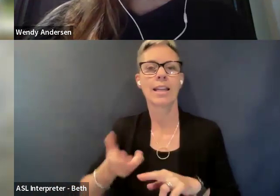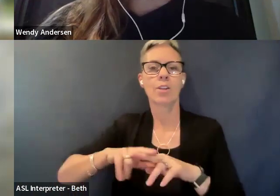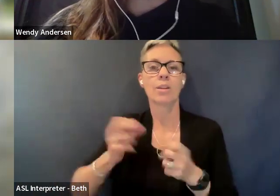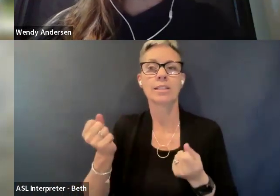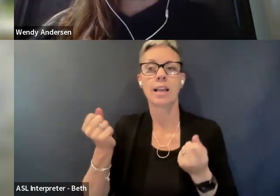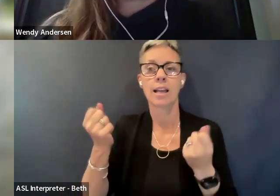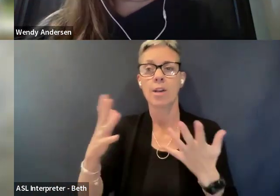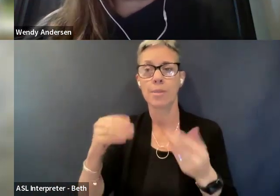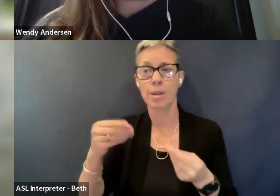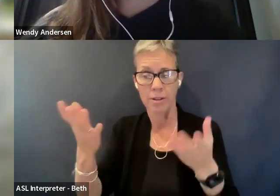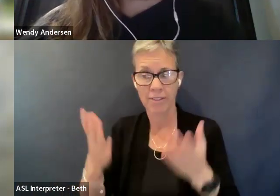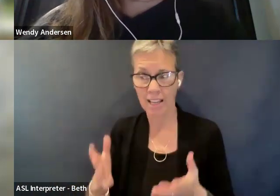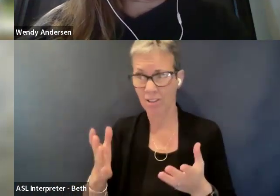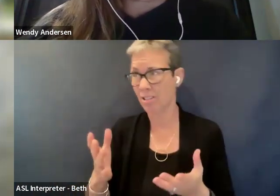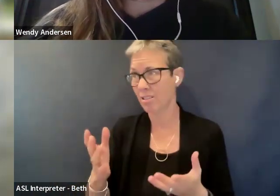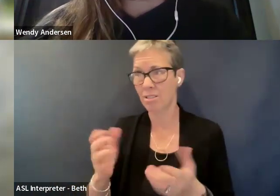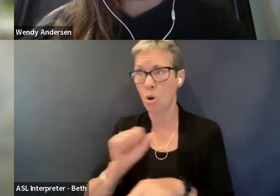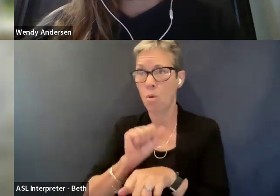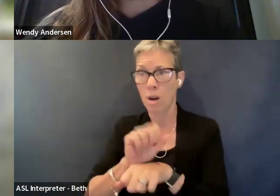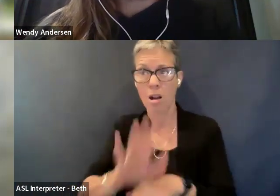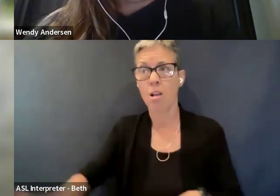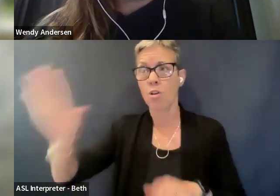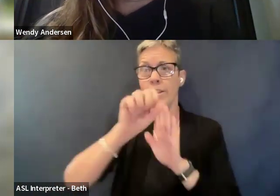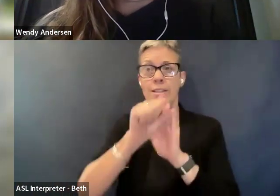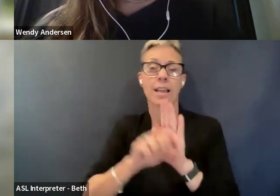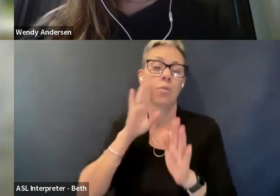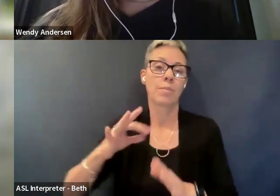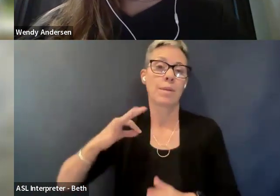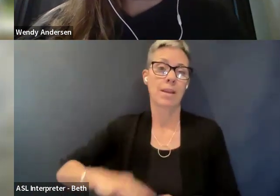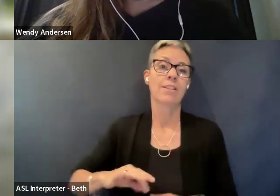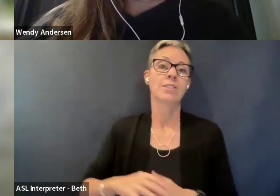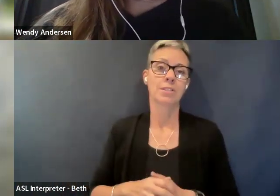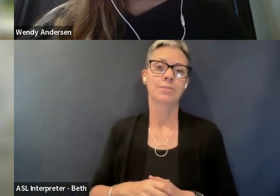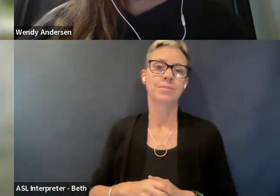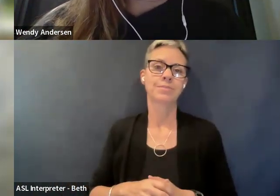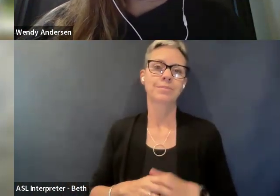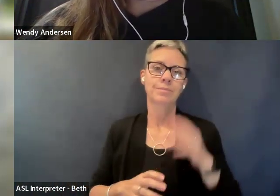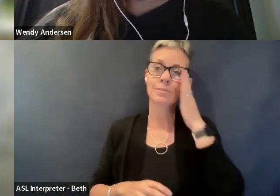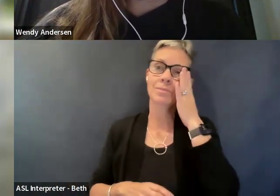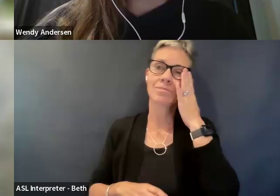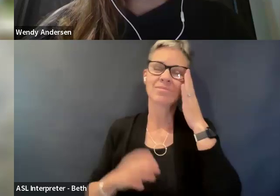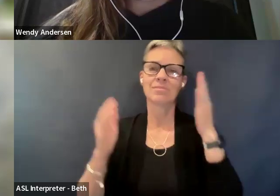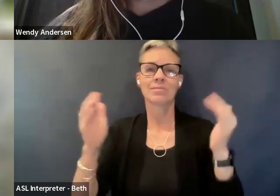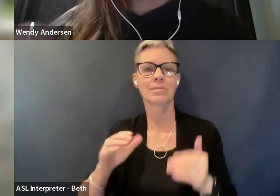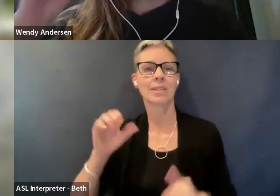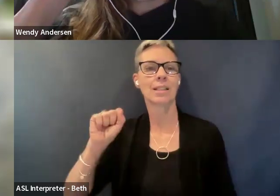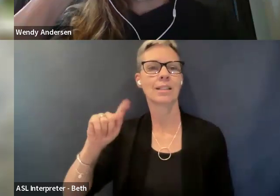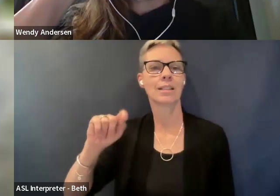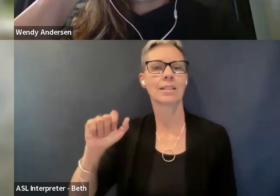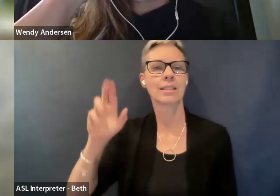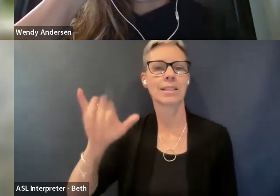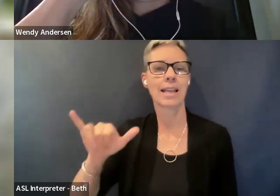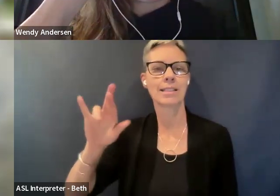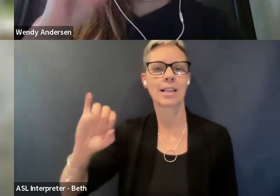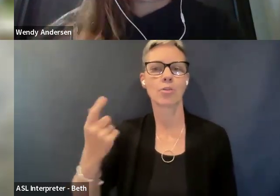providers throughout the state will be extremely helpful to everyone. So next is Stacy Ring is going to be up. She here